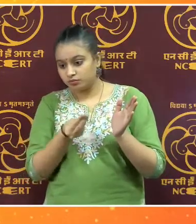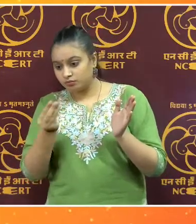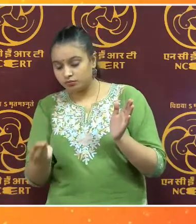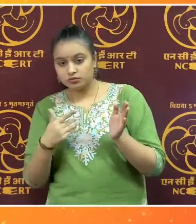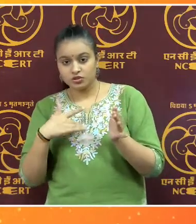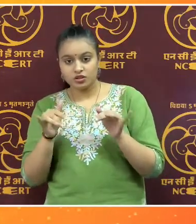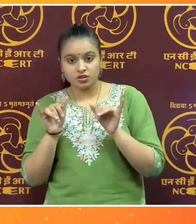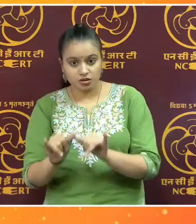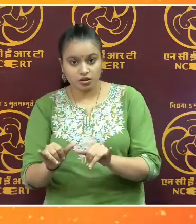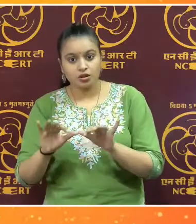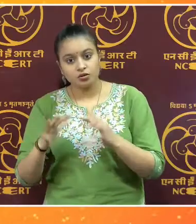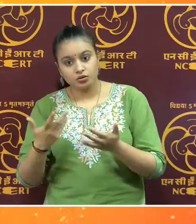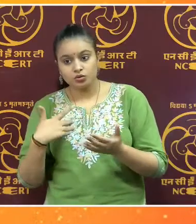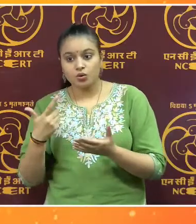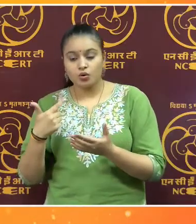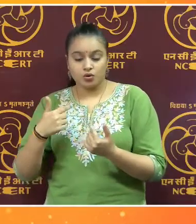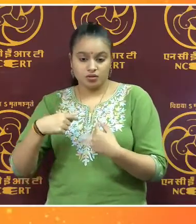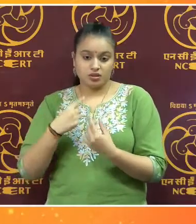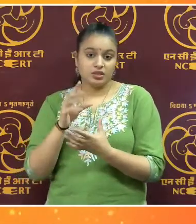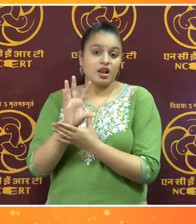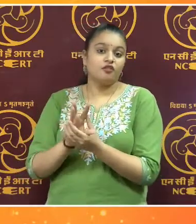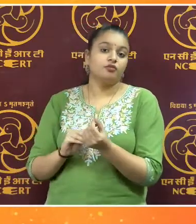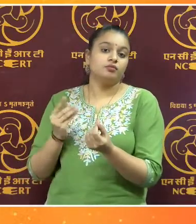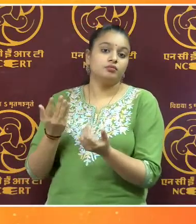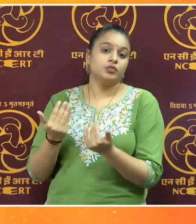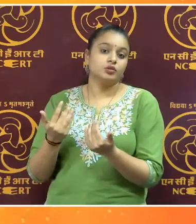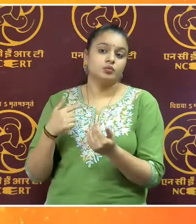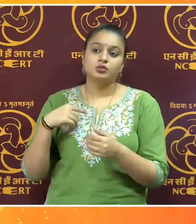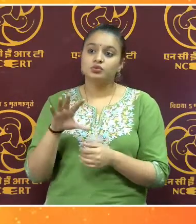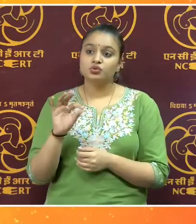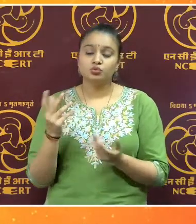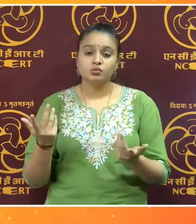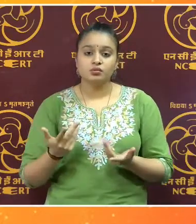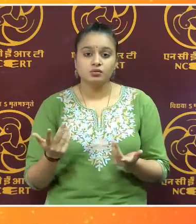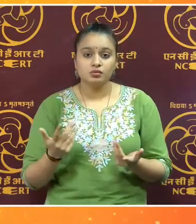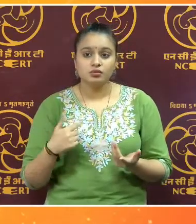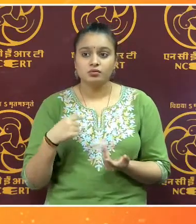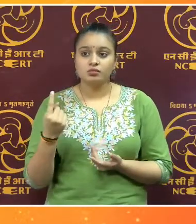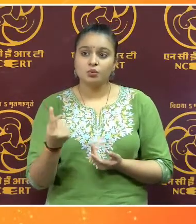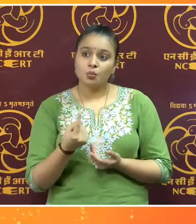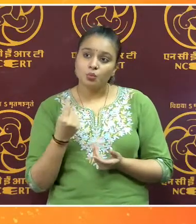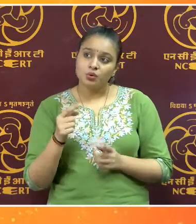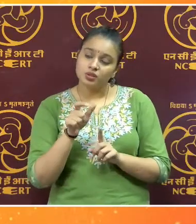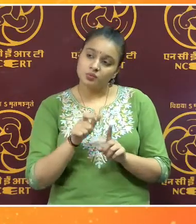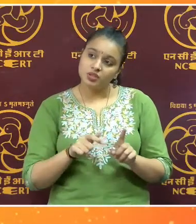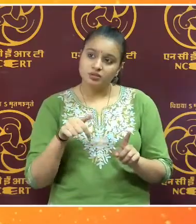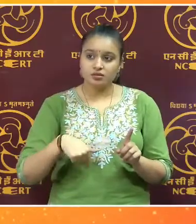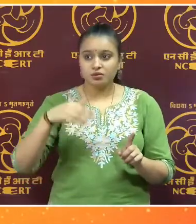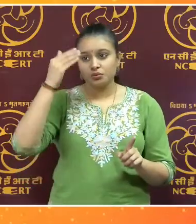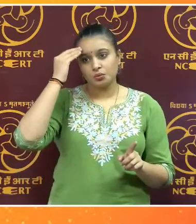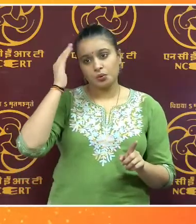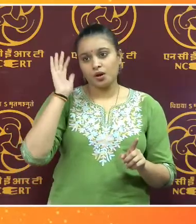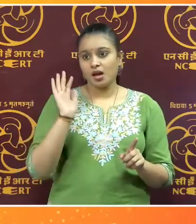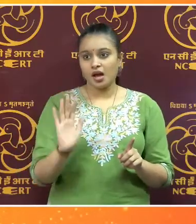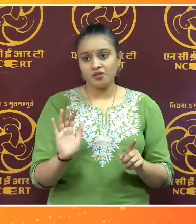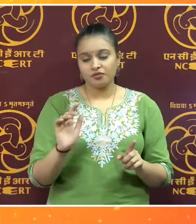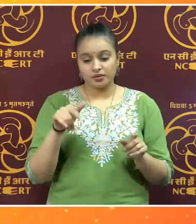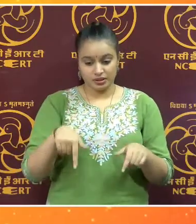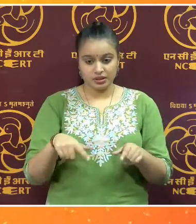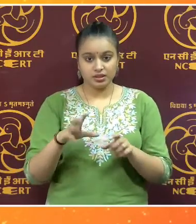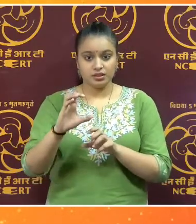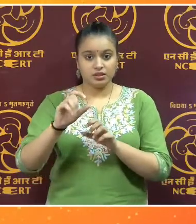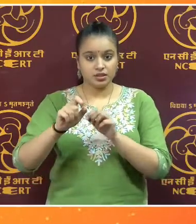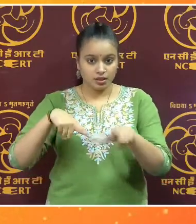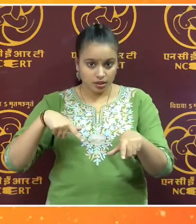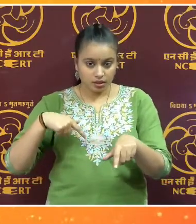and end up robbing me only. So what option do I have? The only person I know really well in this city is